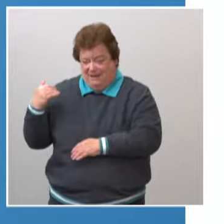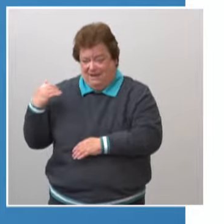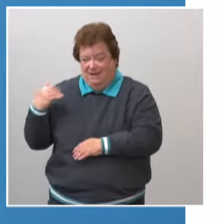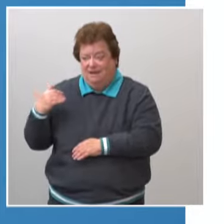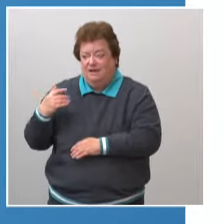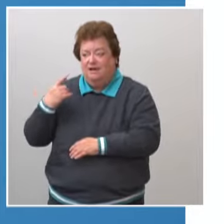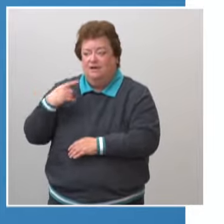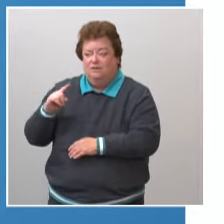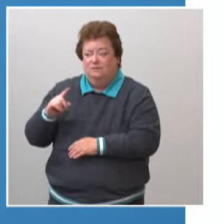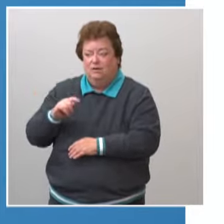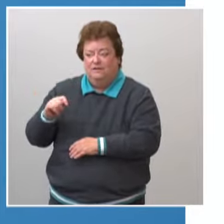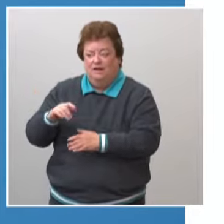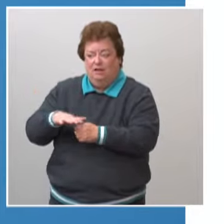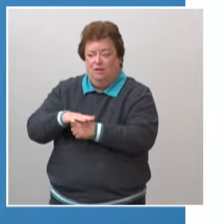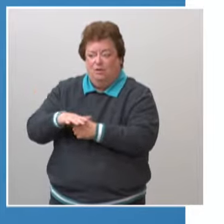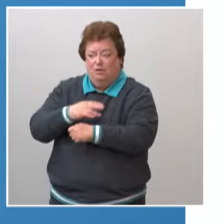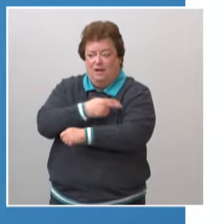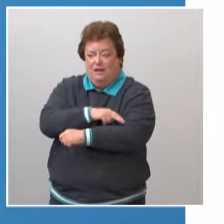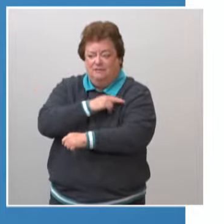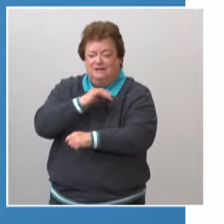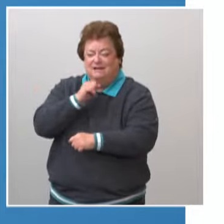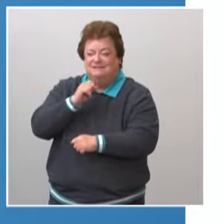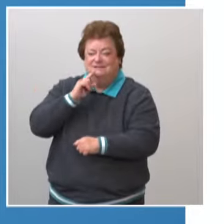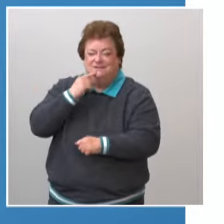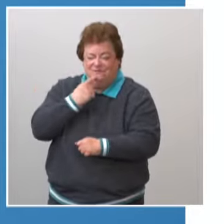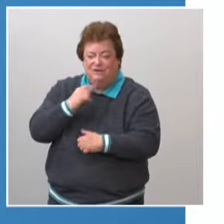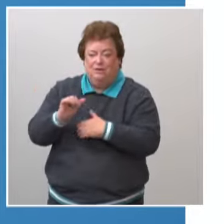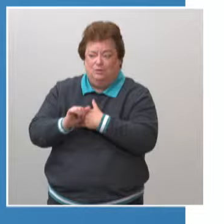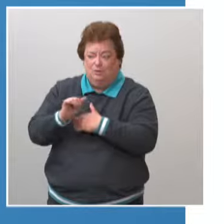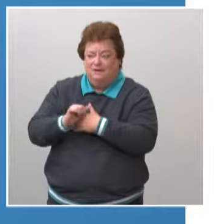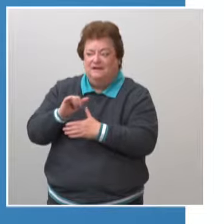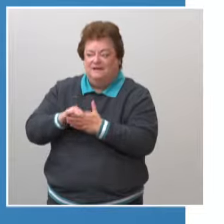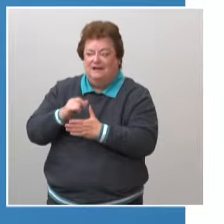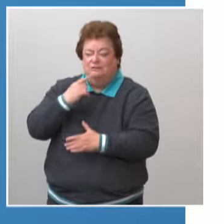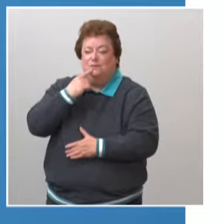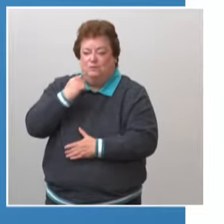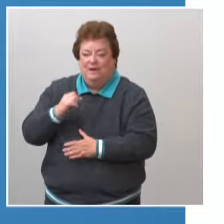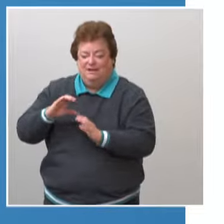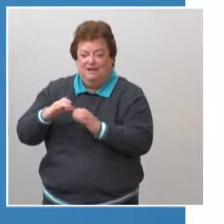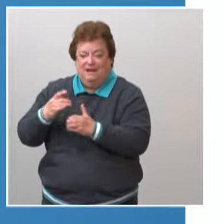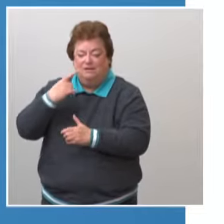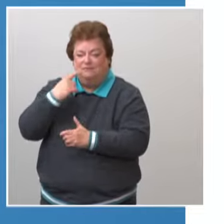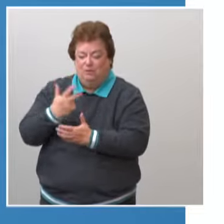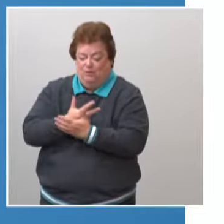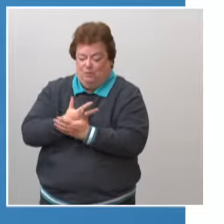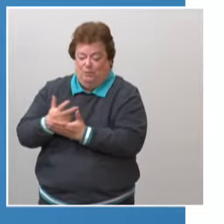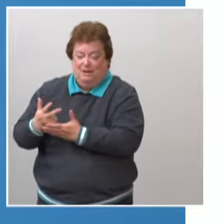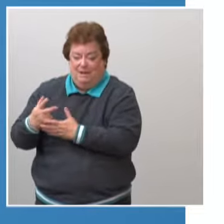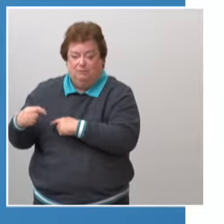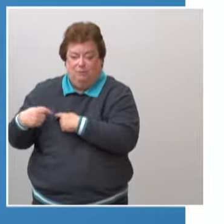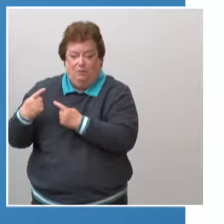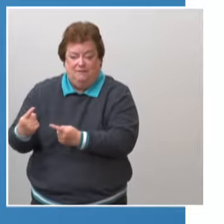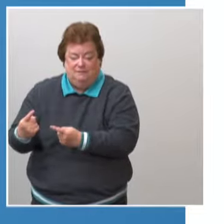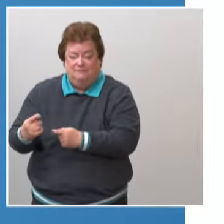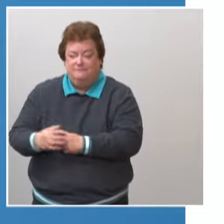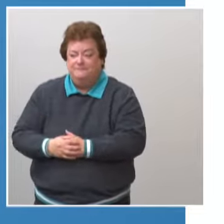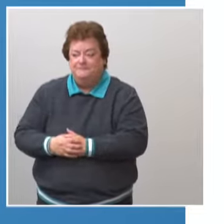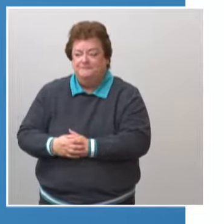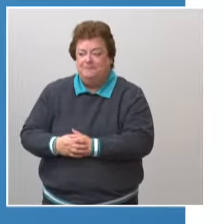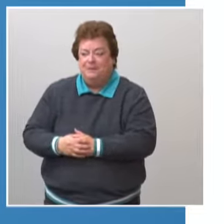local hospitalizations has been in the severe risk or red category for 3 consecutive weeks now.